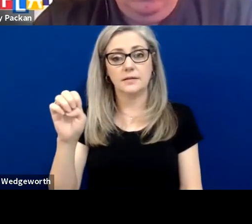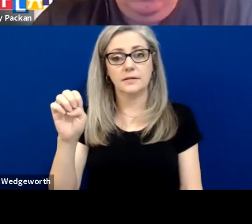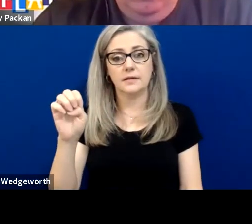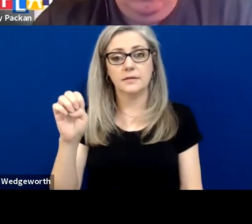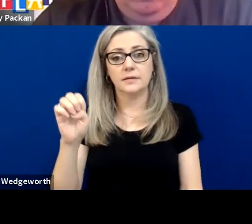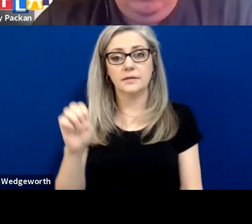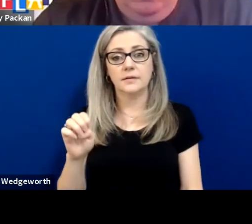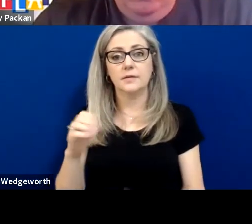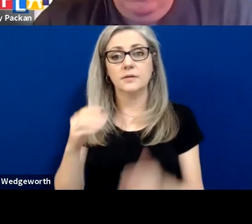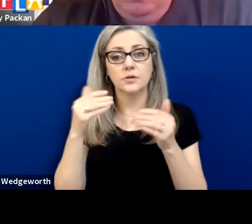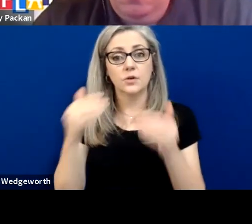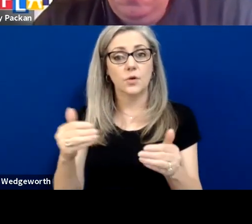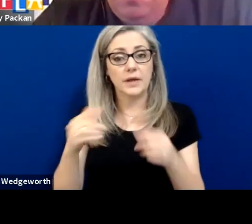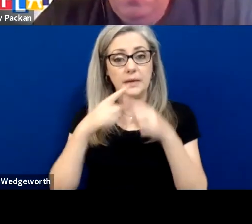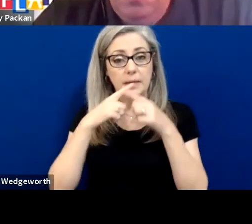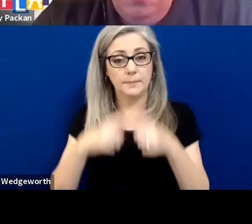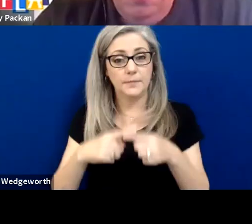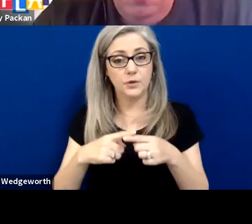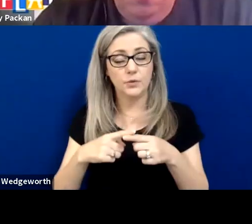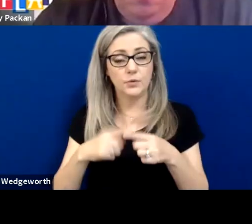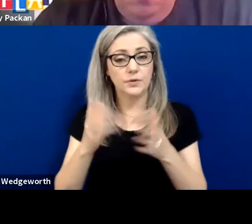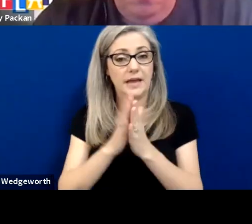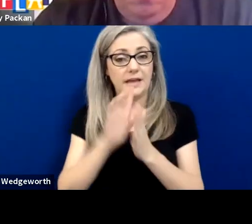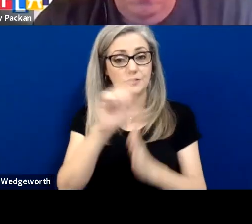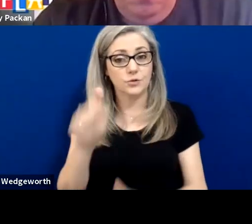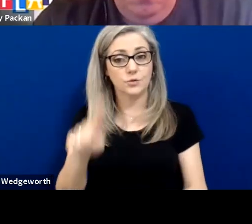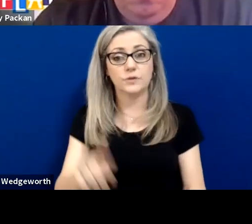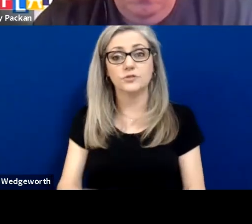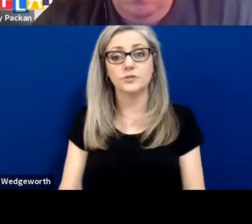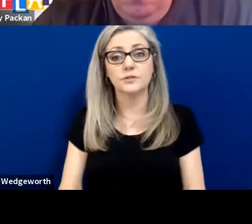if you could please unmute and ask your question.